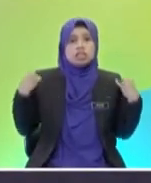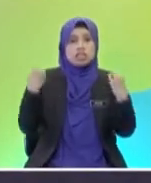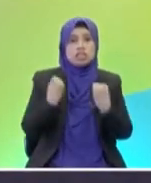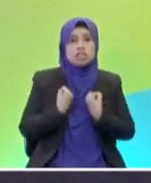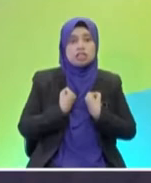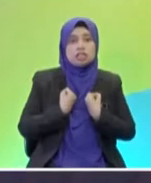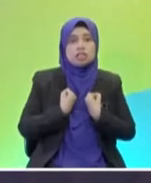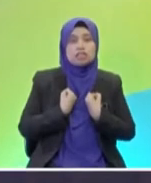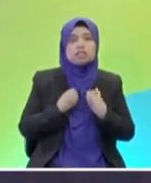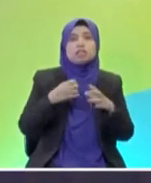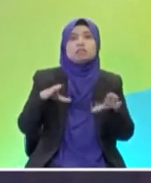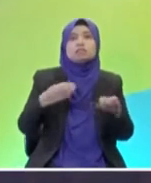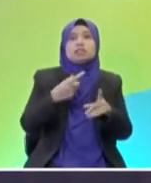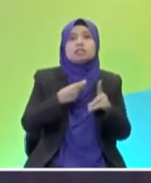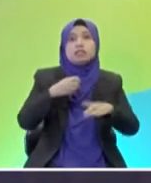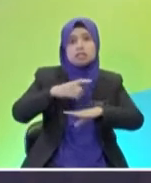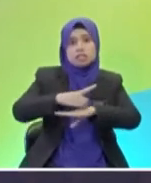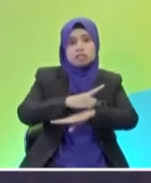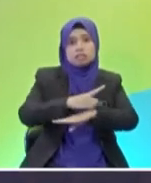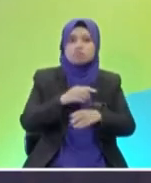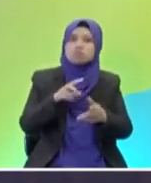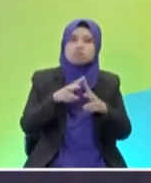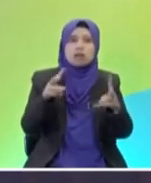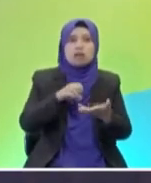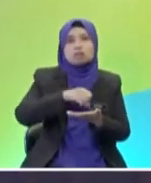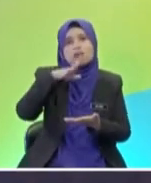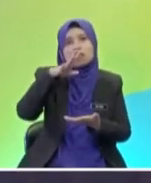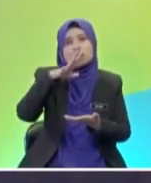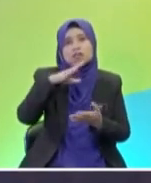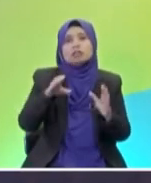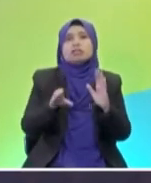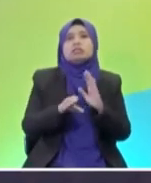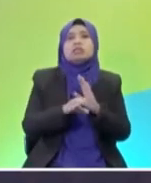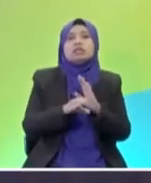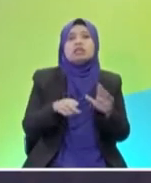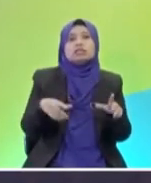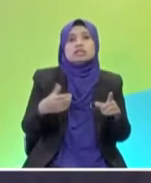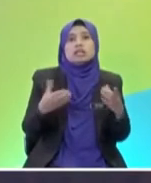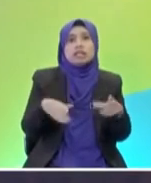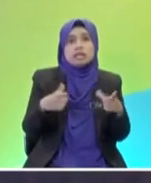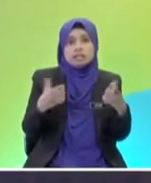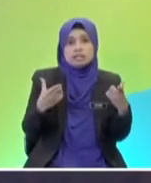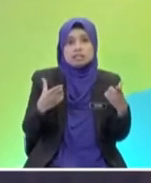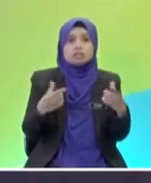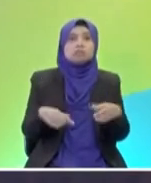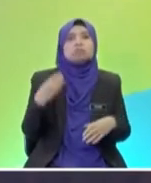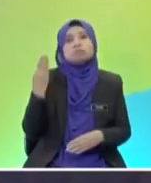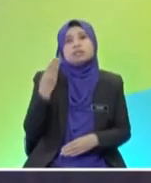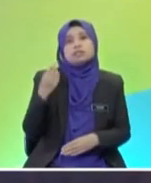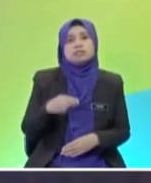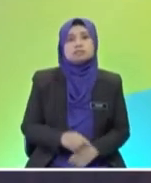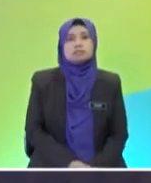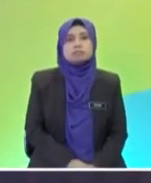Leather coat. You know, they have a coat, very expensive, right? Yeah. So, but they're especially made of endangered species. We are not talking about the normal animals,